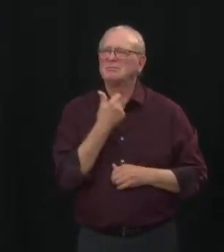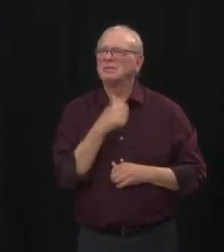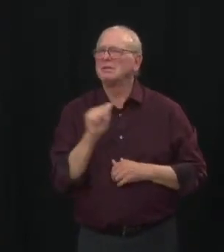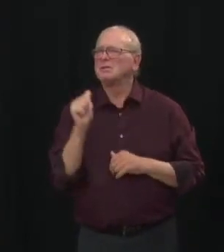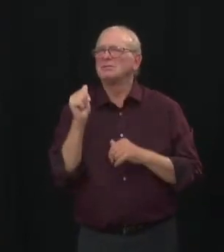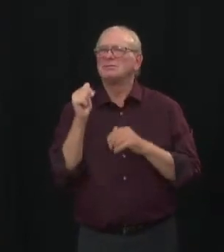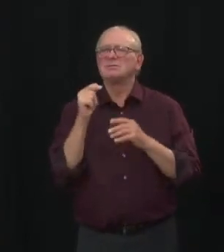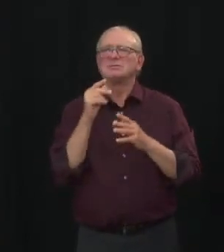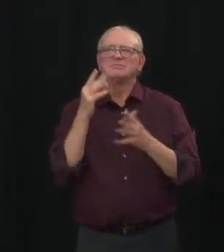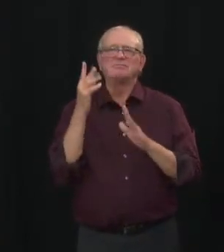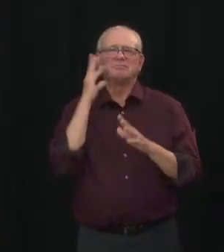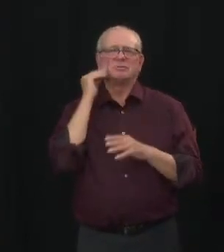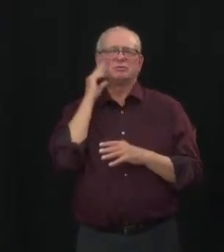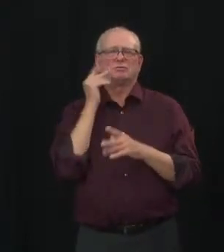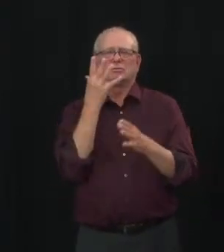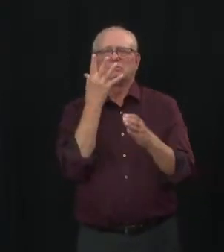cause.